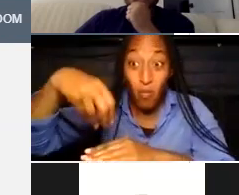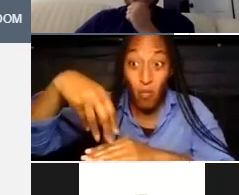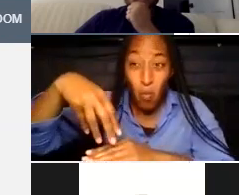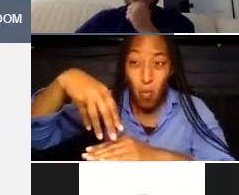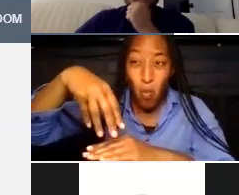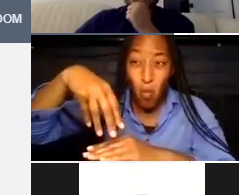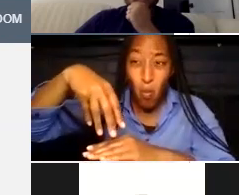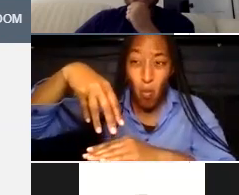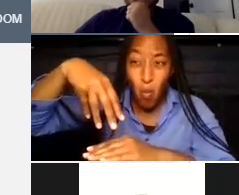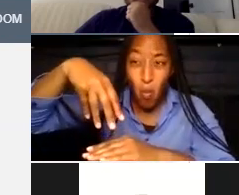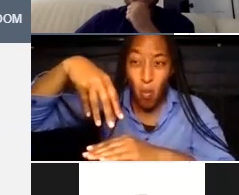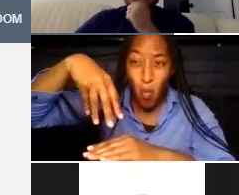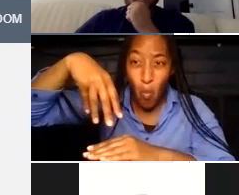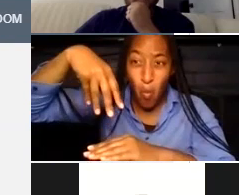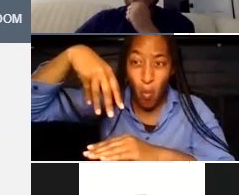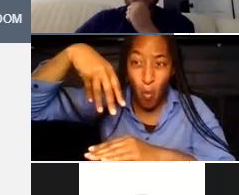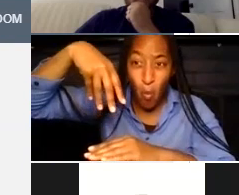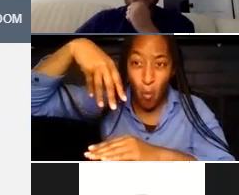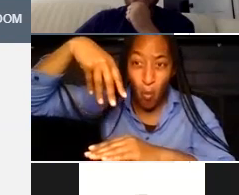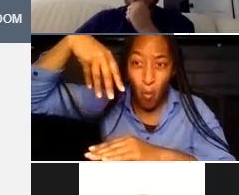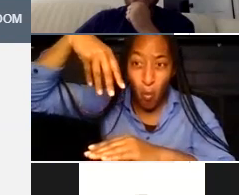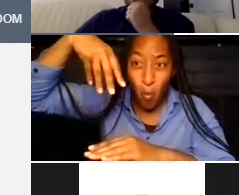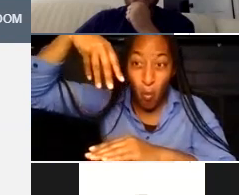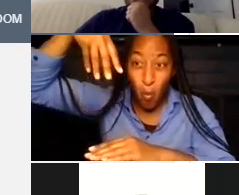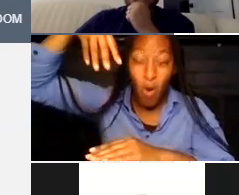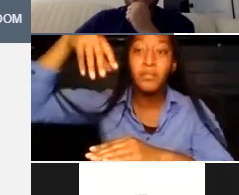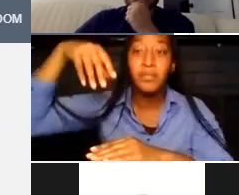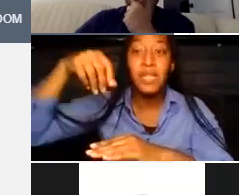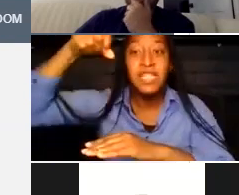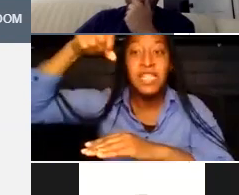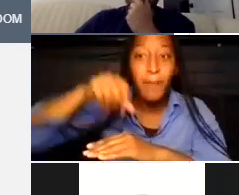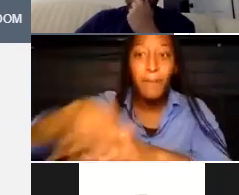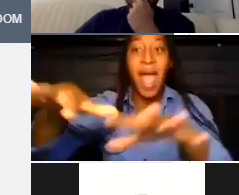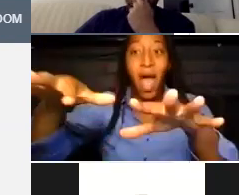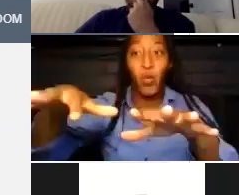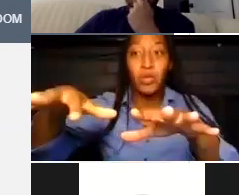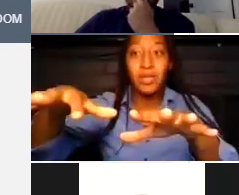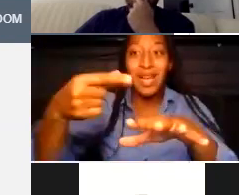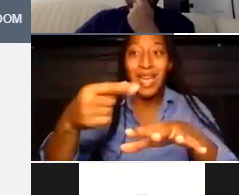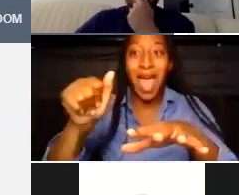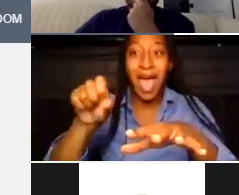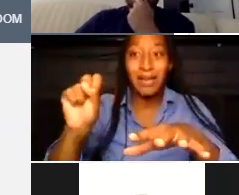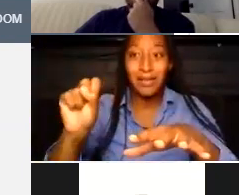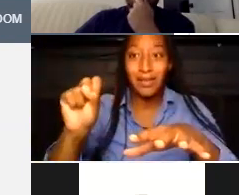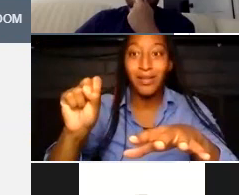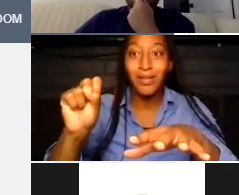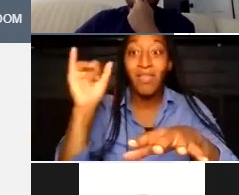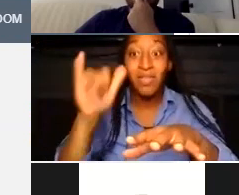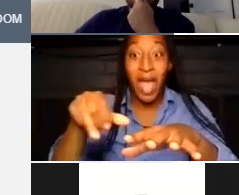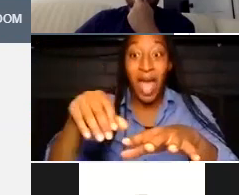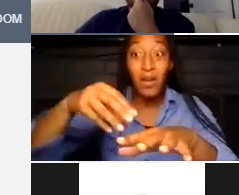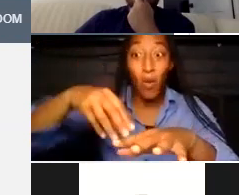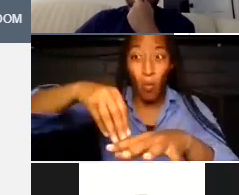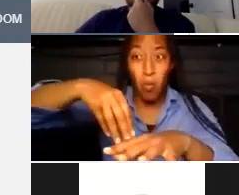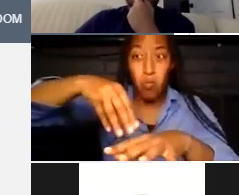it's lifting, right? When it lifts off, the exhaust represents fuel that's